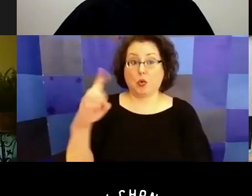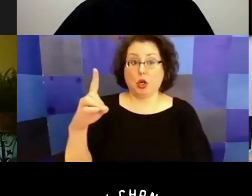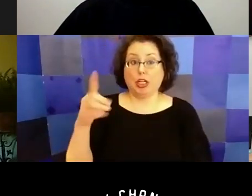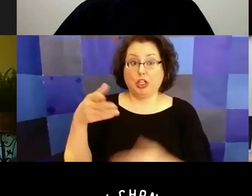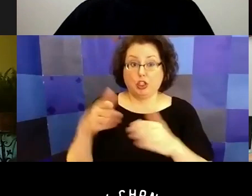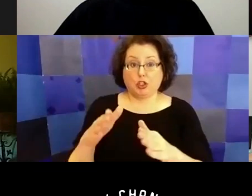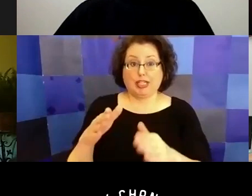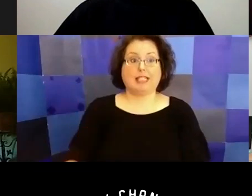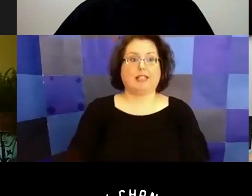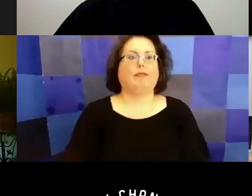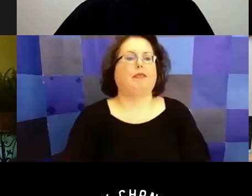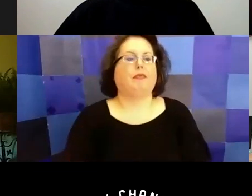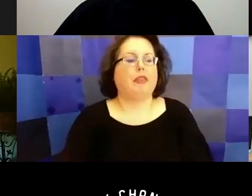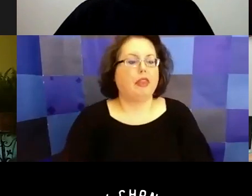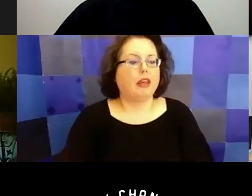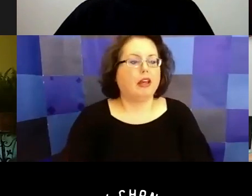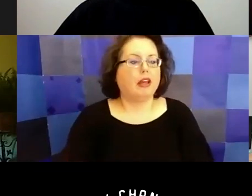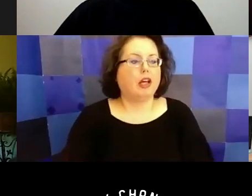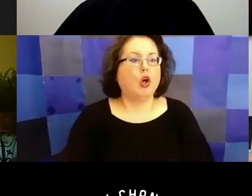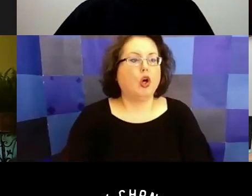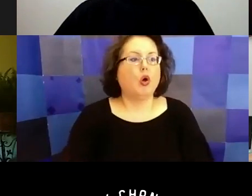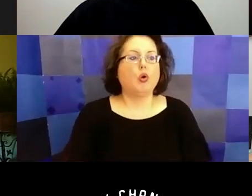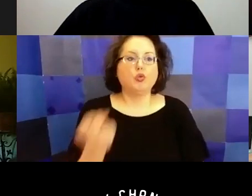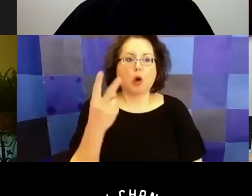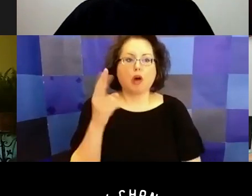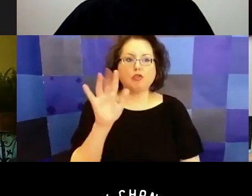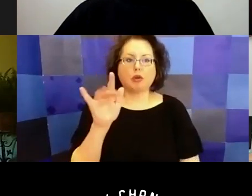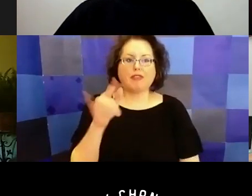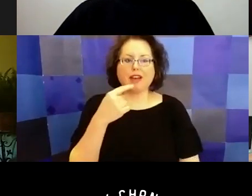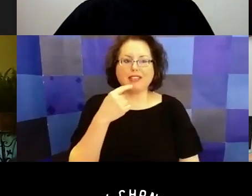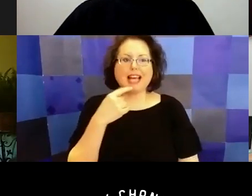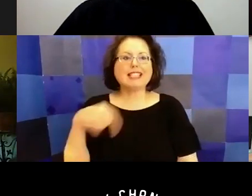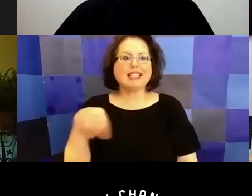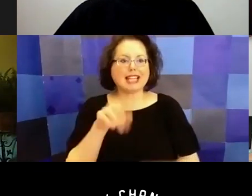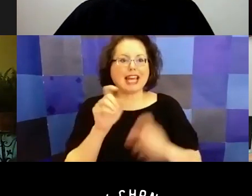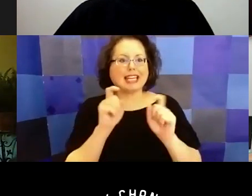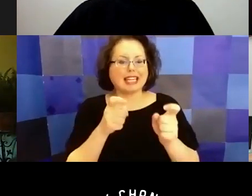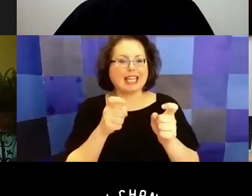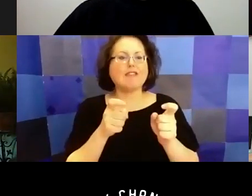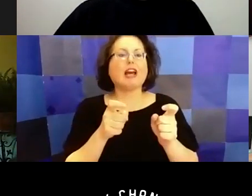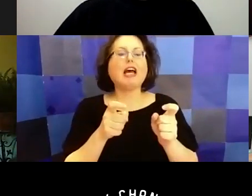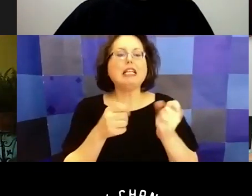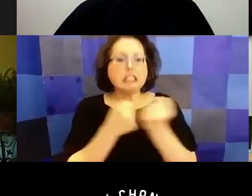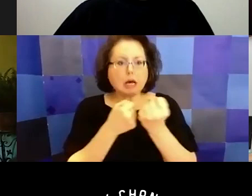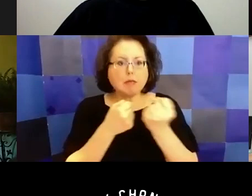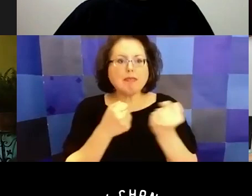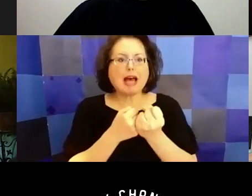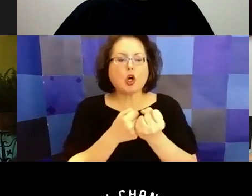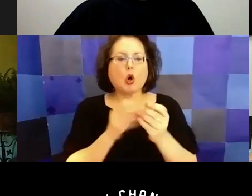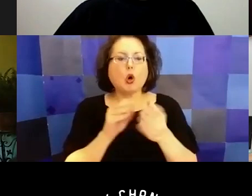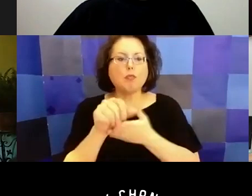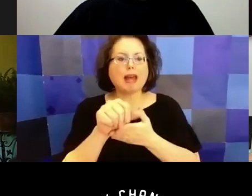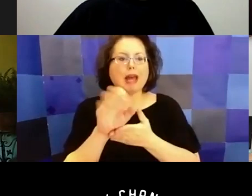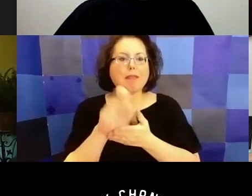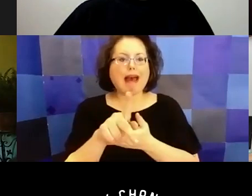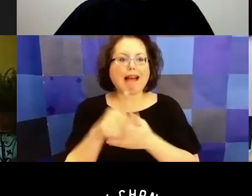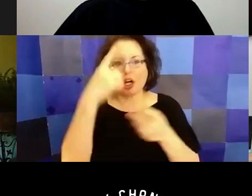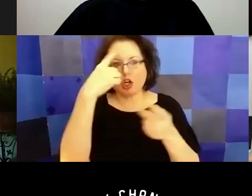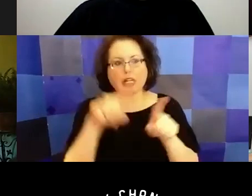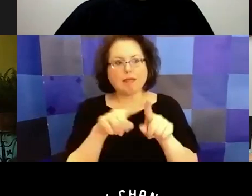Bill Number 1225, Resolution providing for a supplemental reimbursement agreement with the Pennsylvania